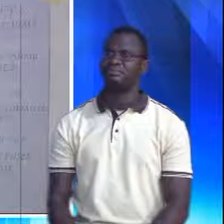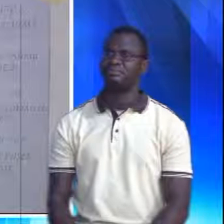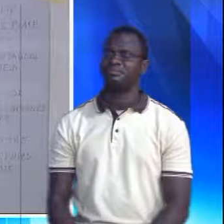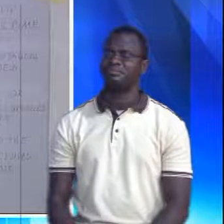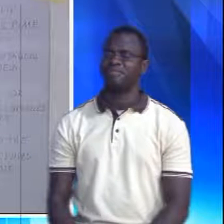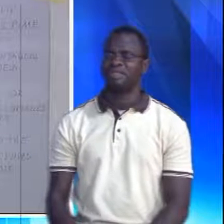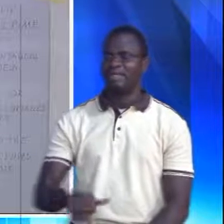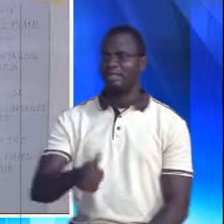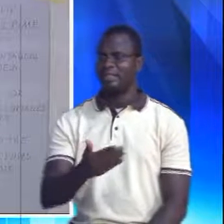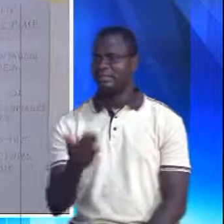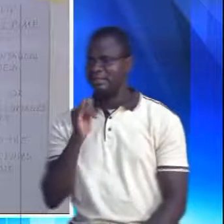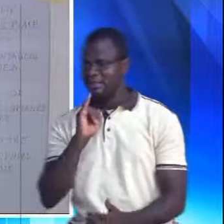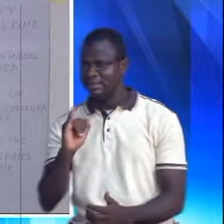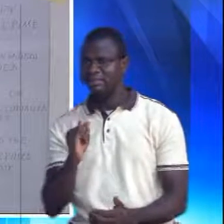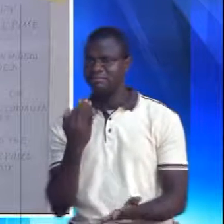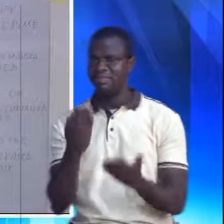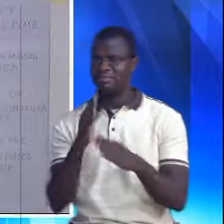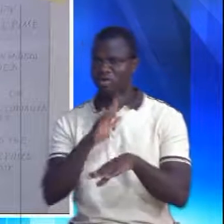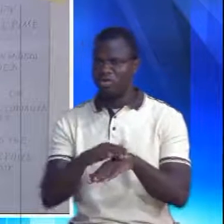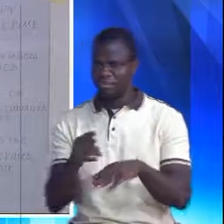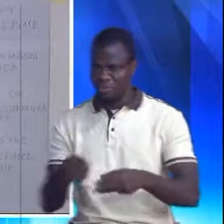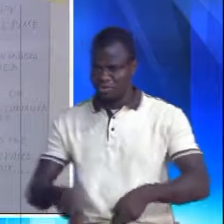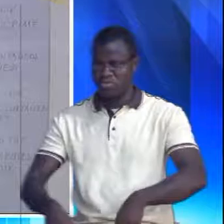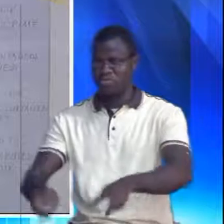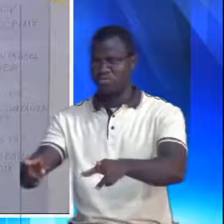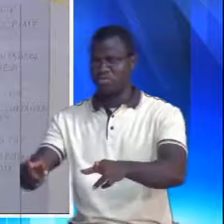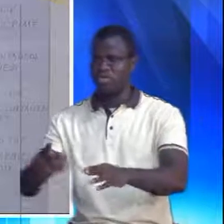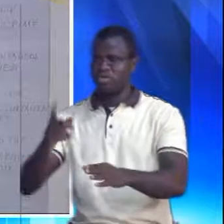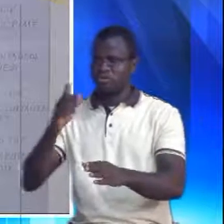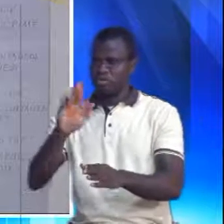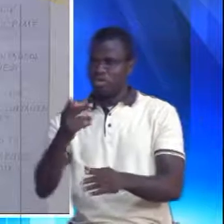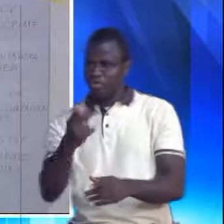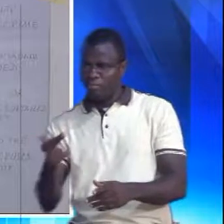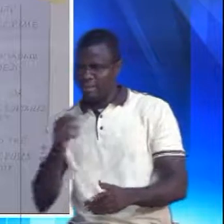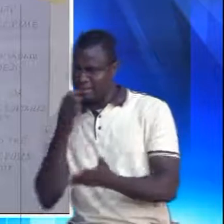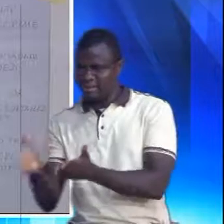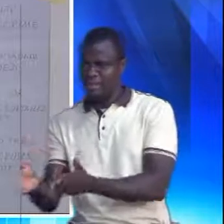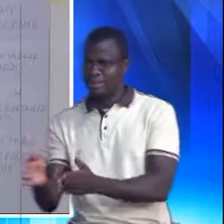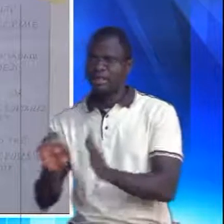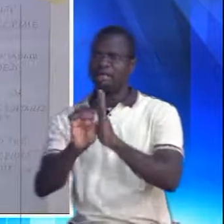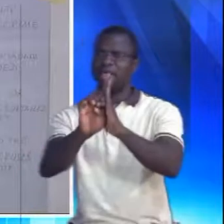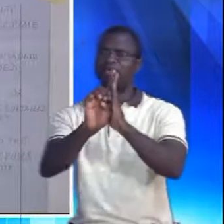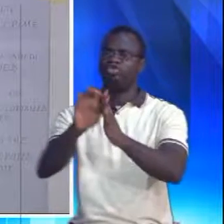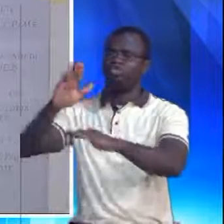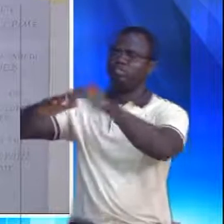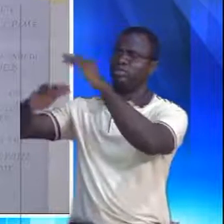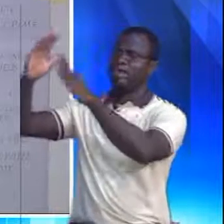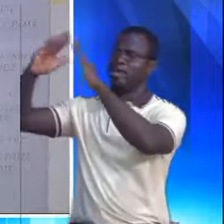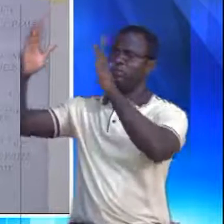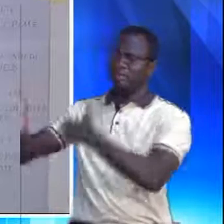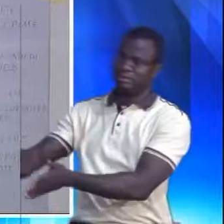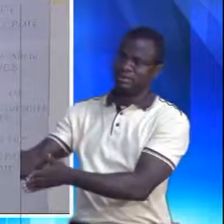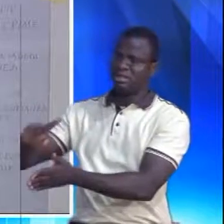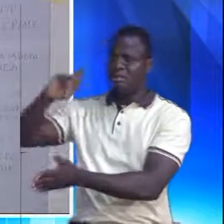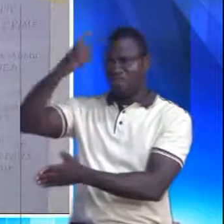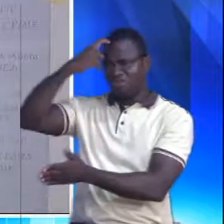are building your house, it should be free from power line. You all know what is called power line. Your house should not even be very close to power line. It should be very